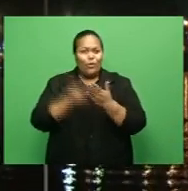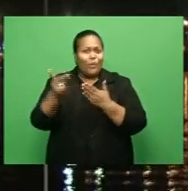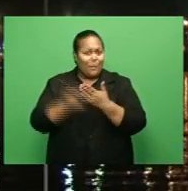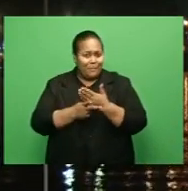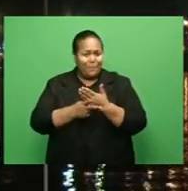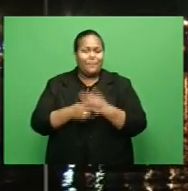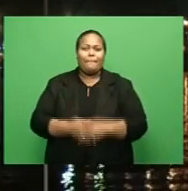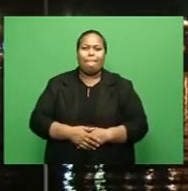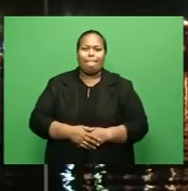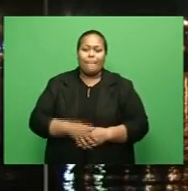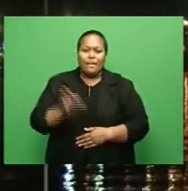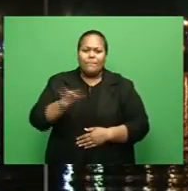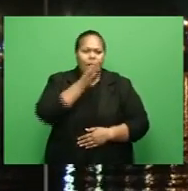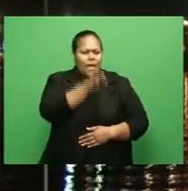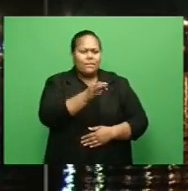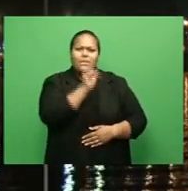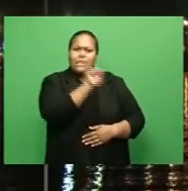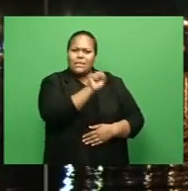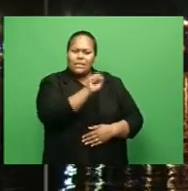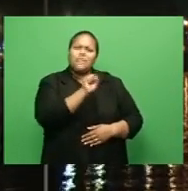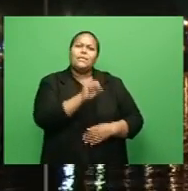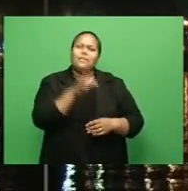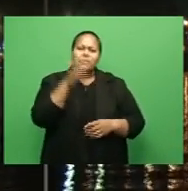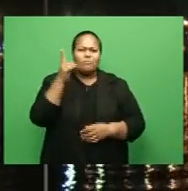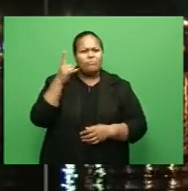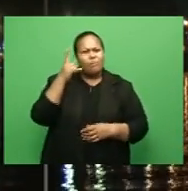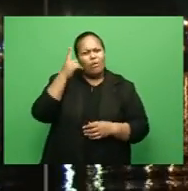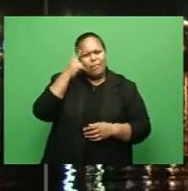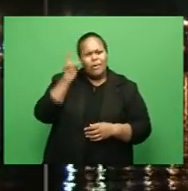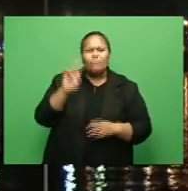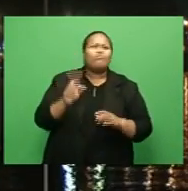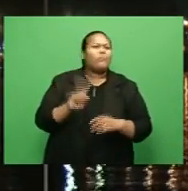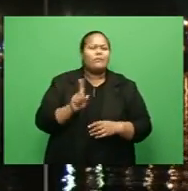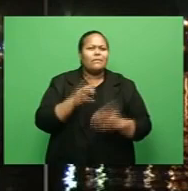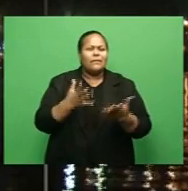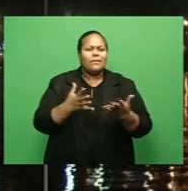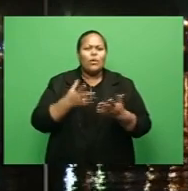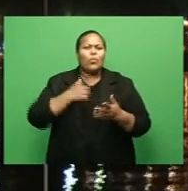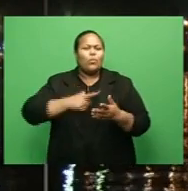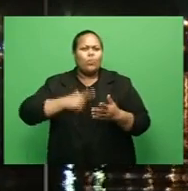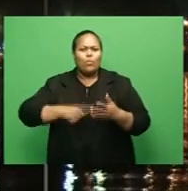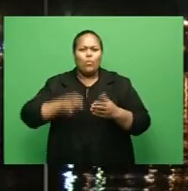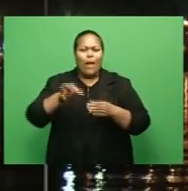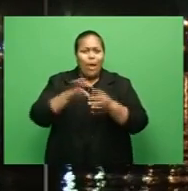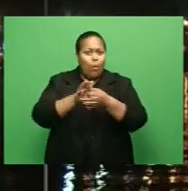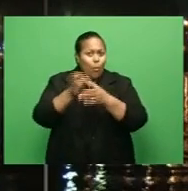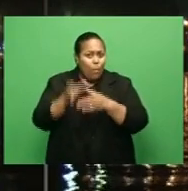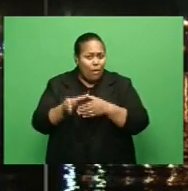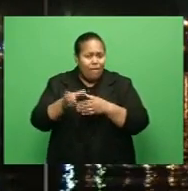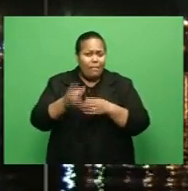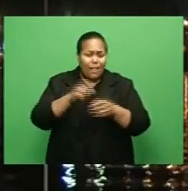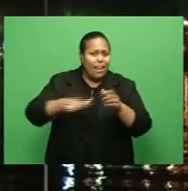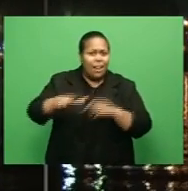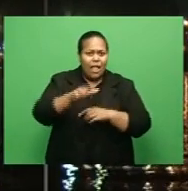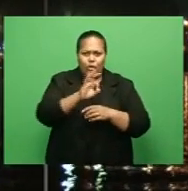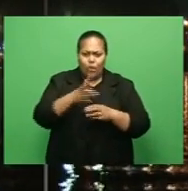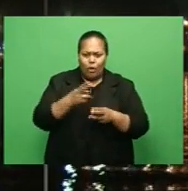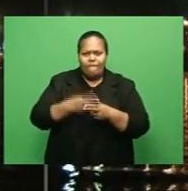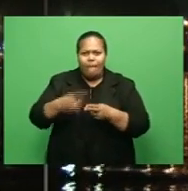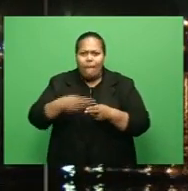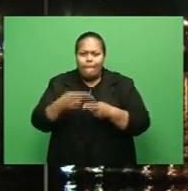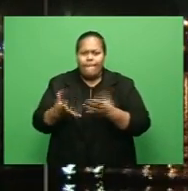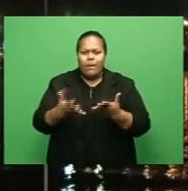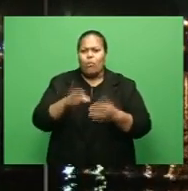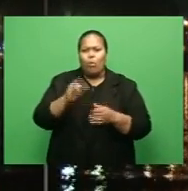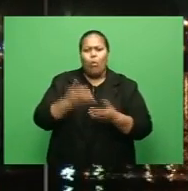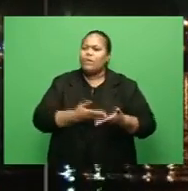he was asked on his opinion as to why many landowners are not cultivating their lands nor giving it for lease to earn a living.